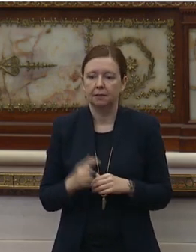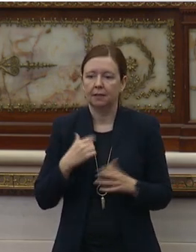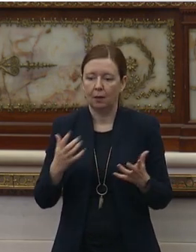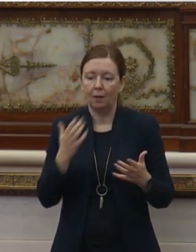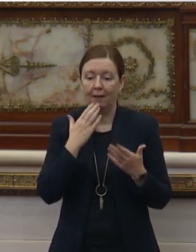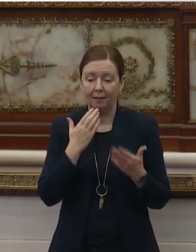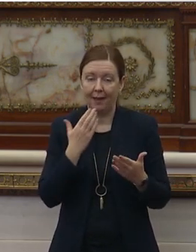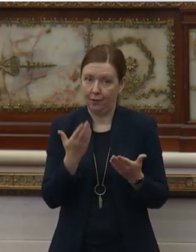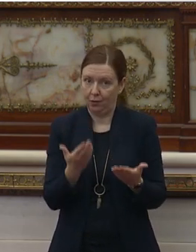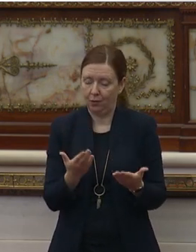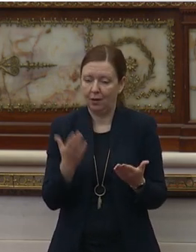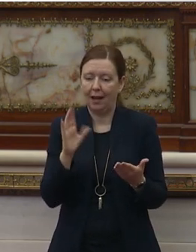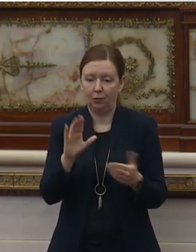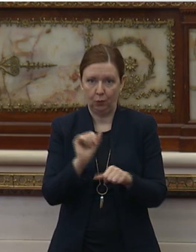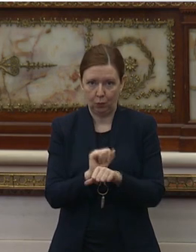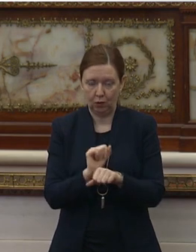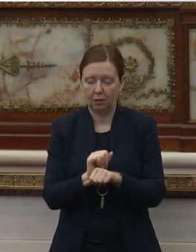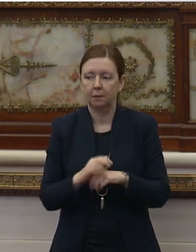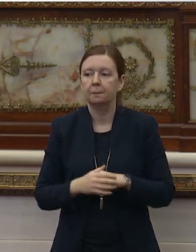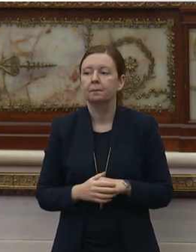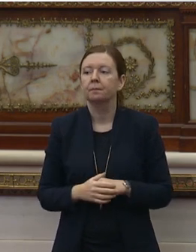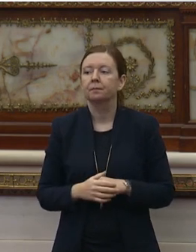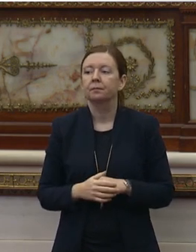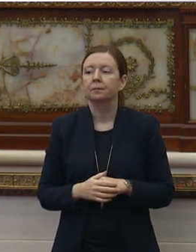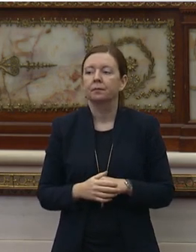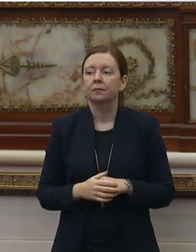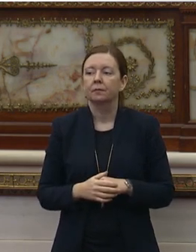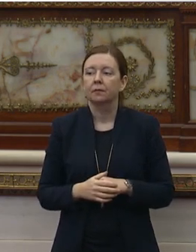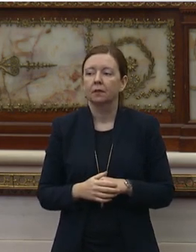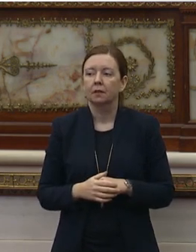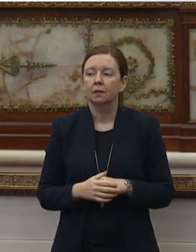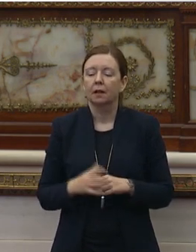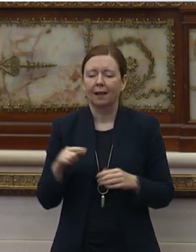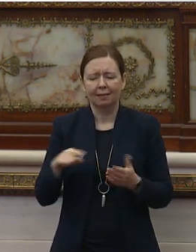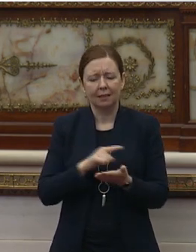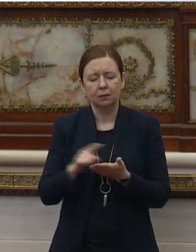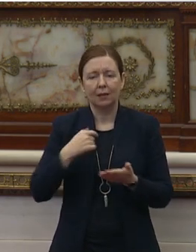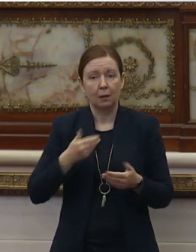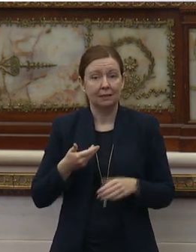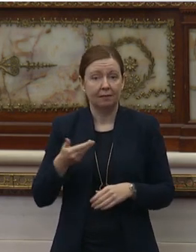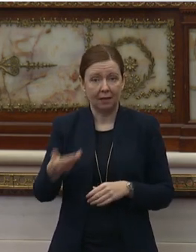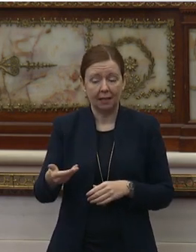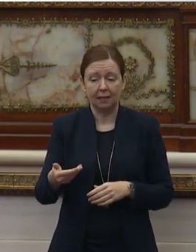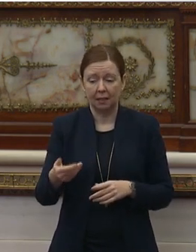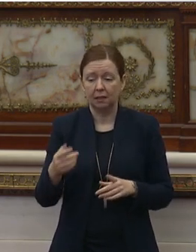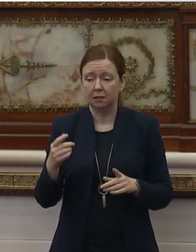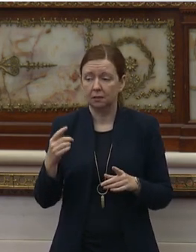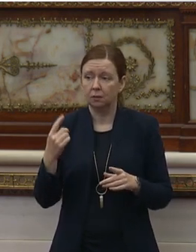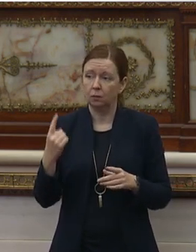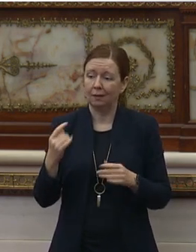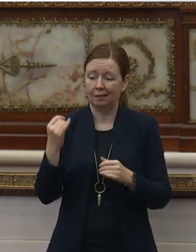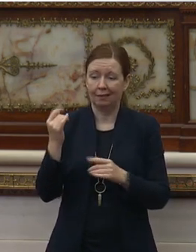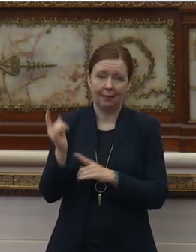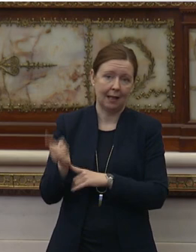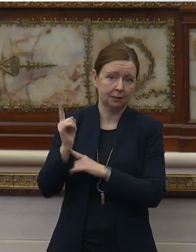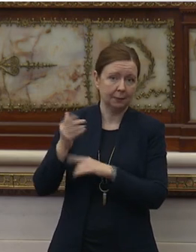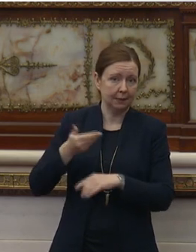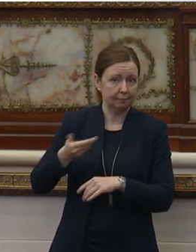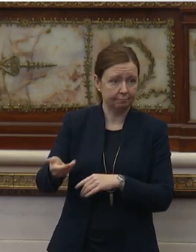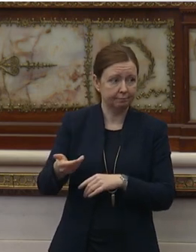want to thank her and her work in that. This week I was invited, you know, kind of one of those last